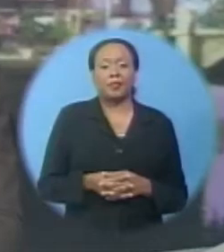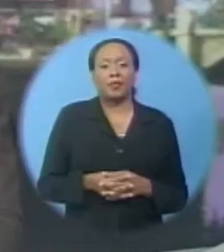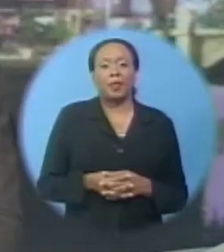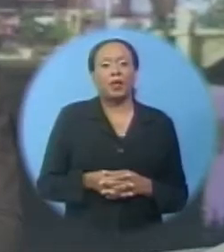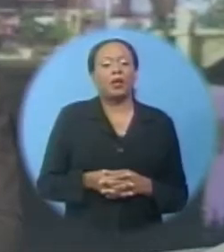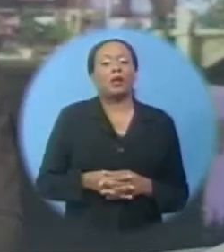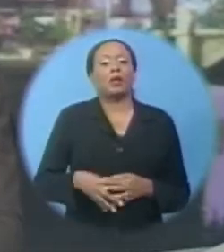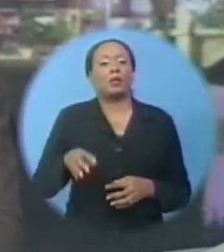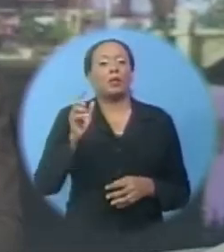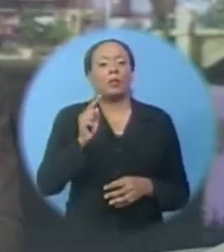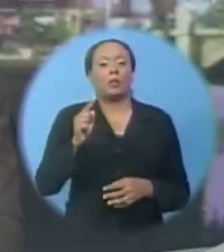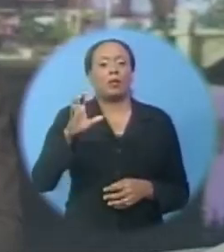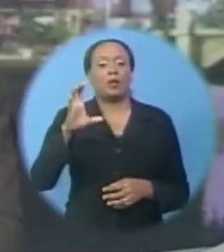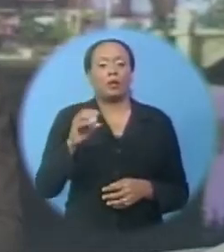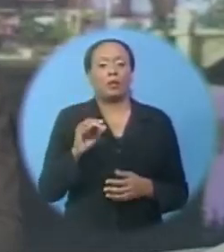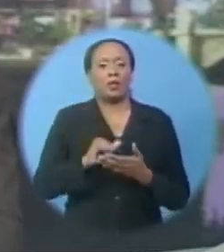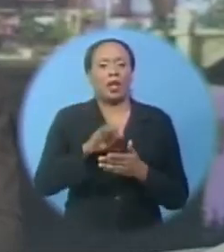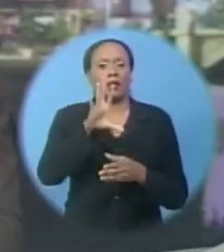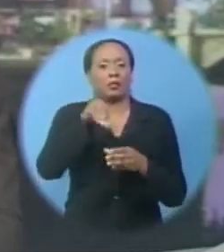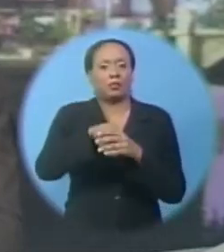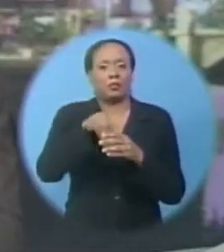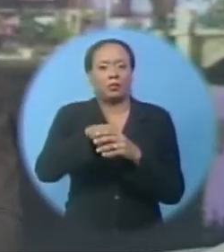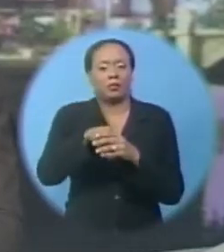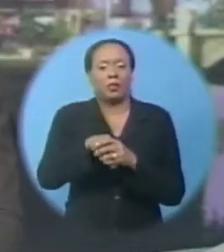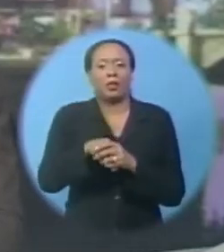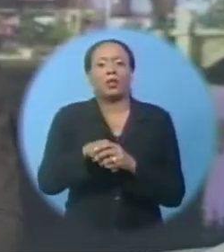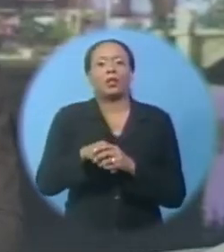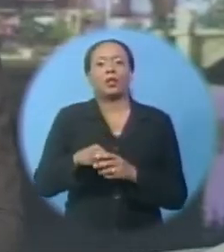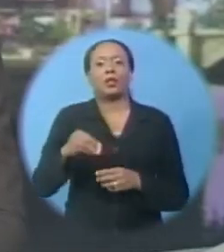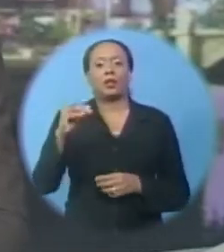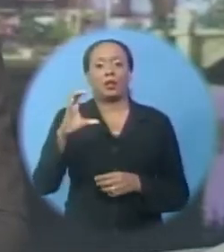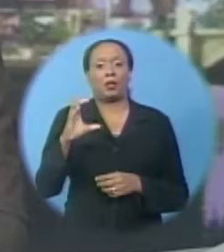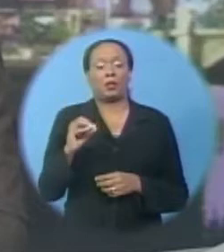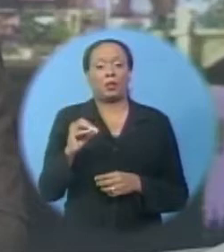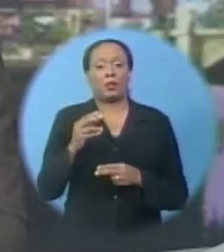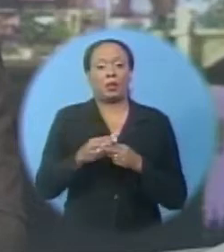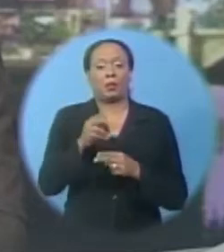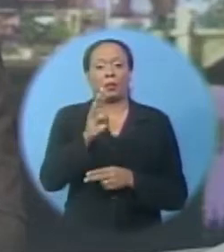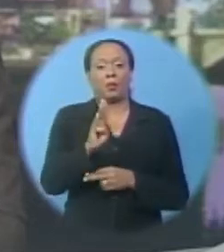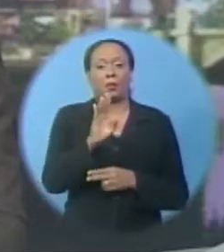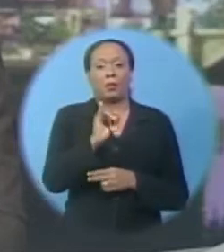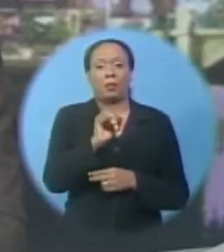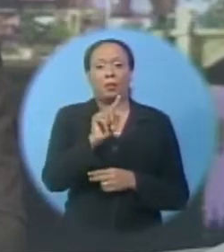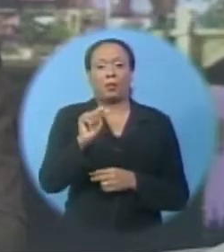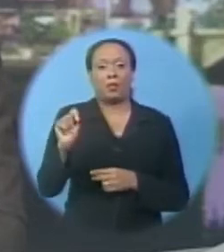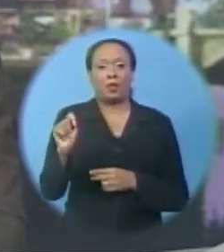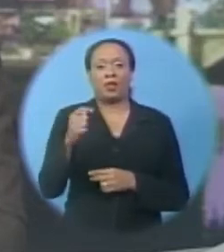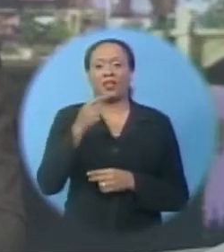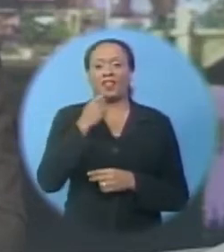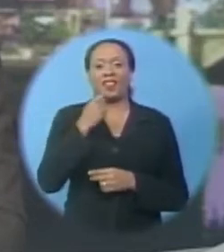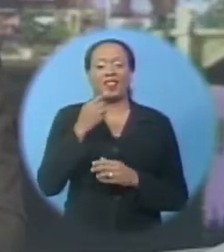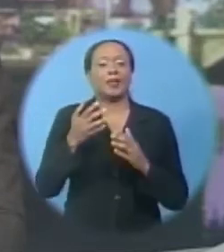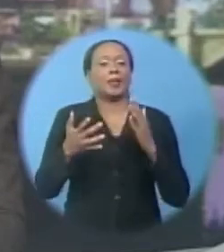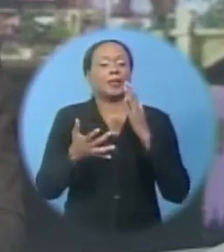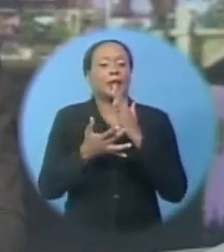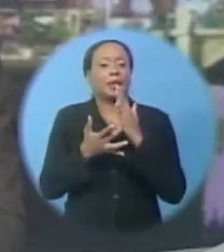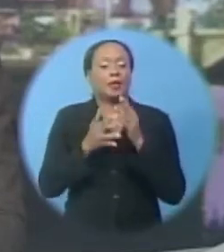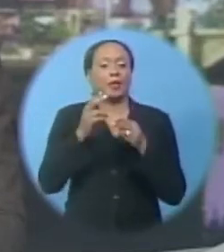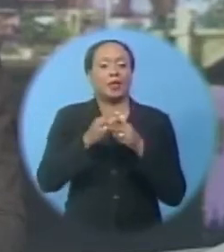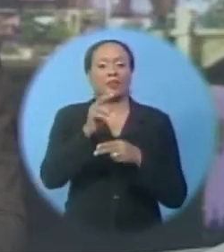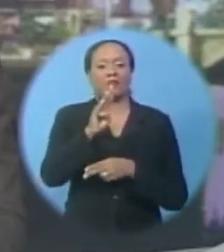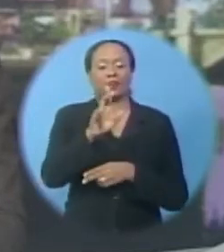One of the major overseas investors in local company BIT, Patrick Byrne, says blockchain technology could eventually make